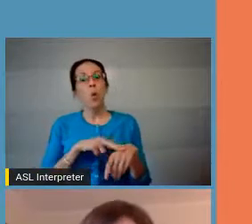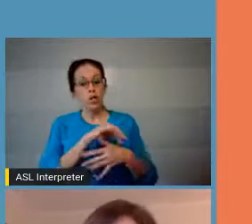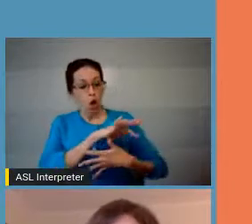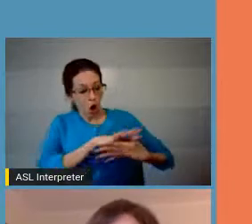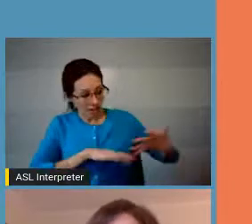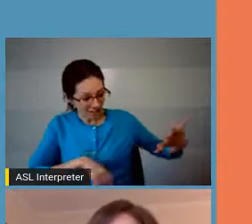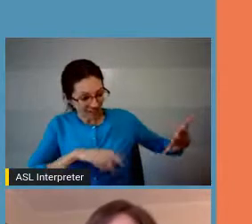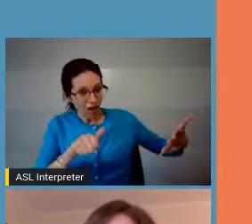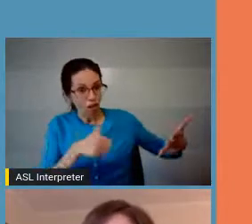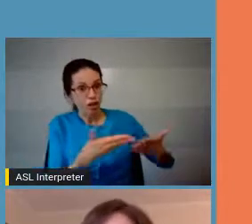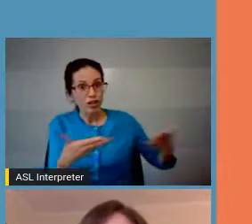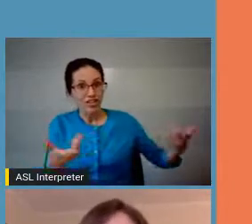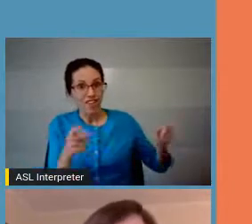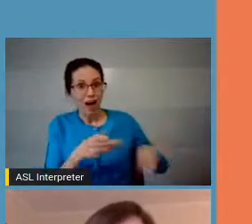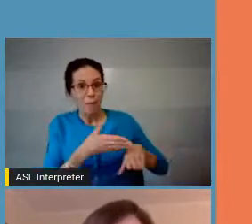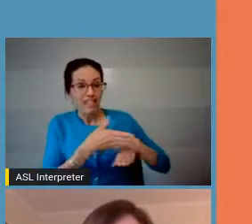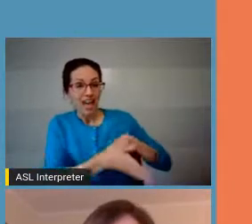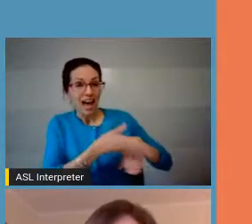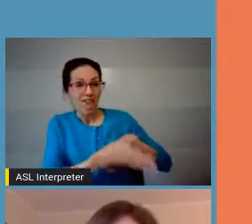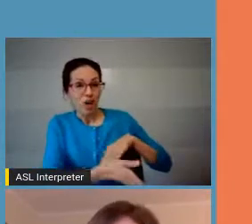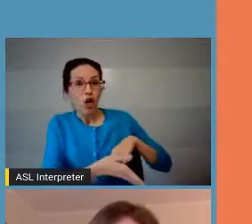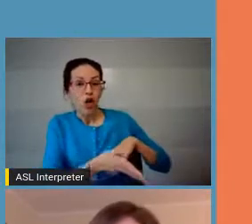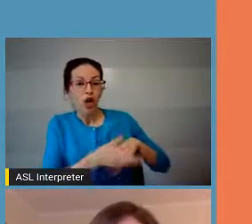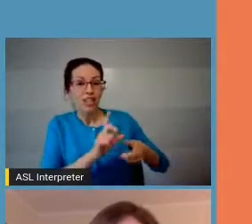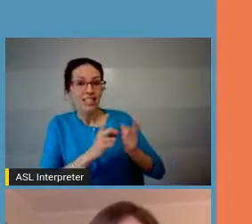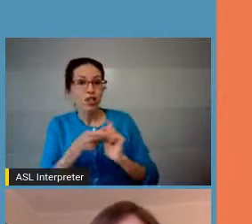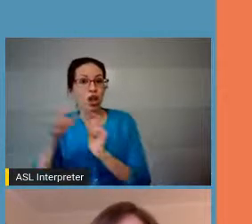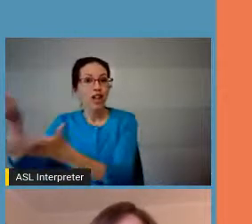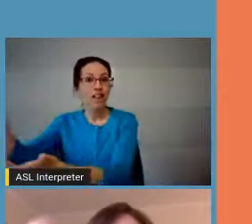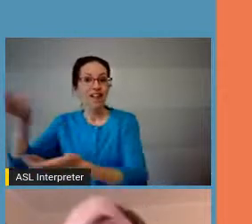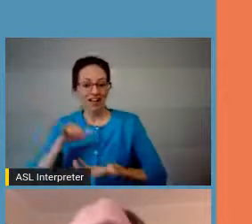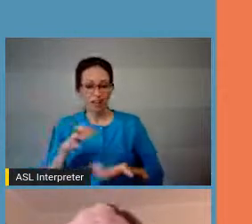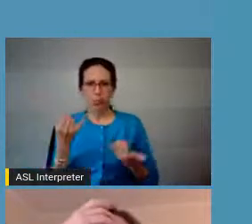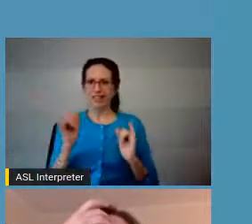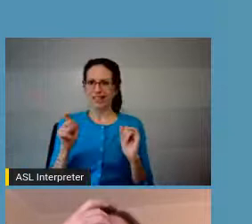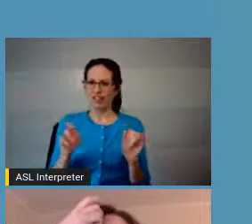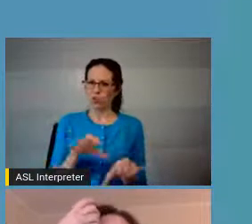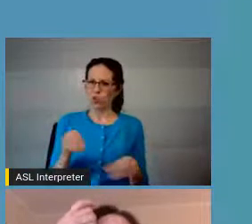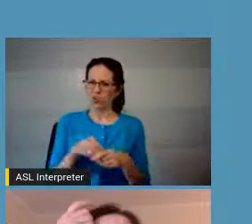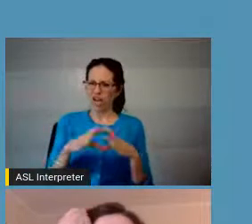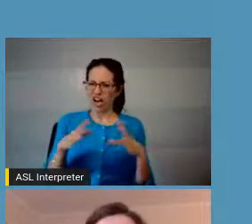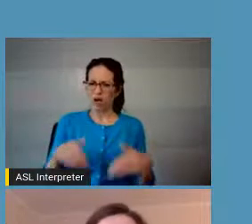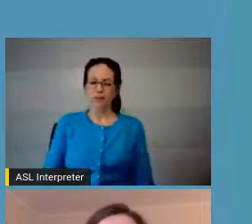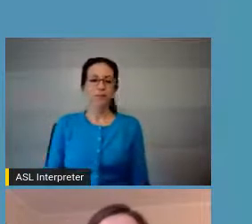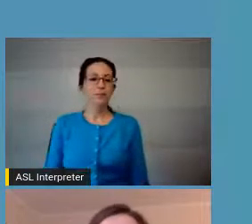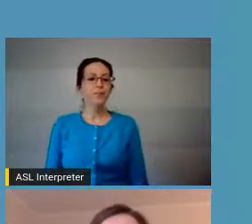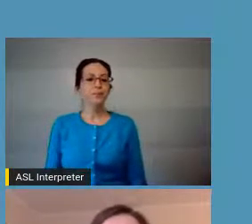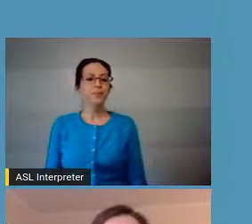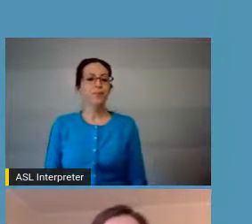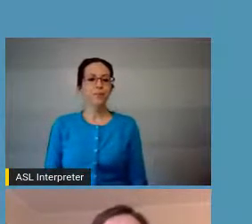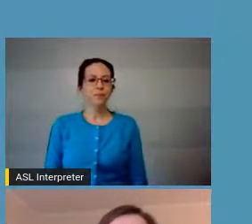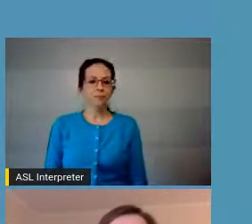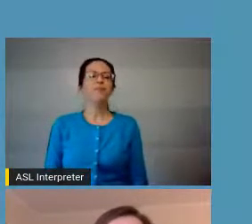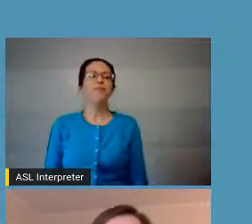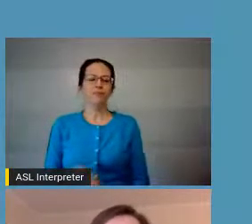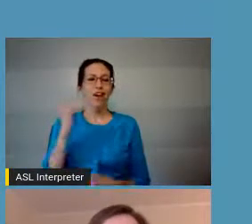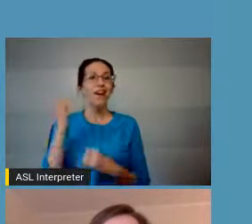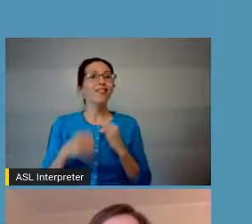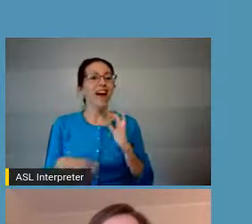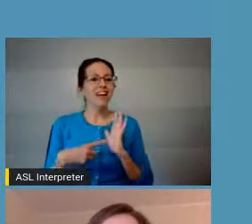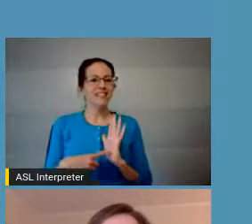happens after you get things digitized still has to be done in-house. All right, last